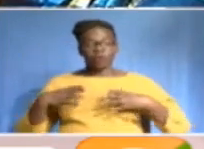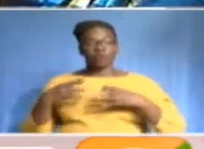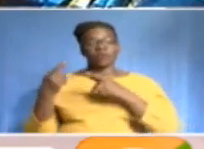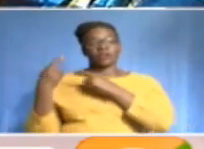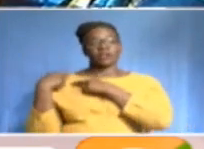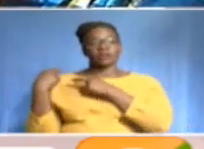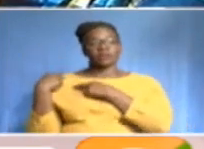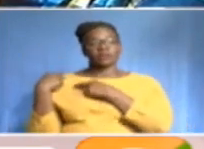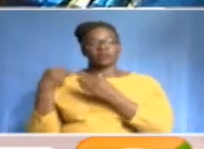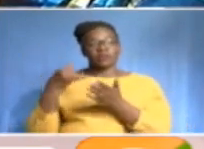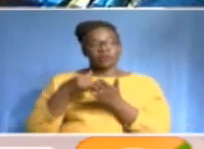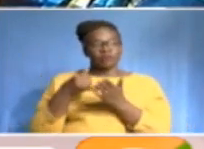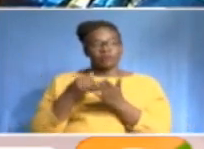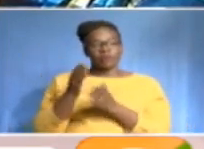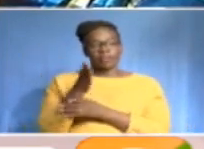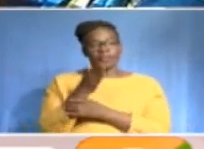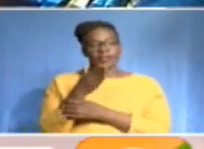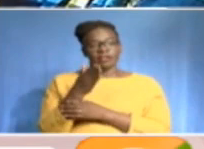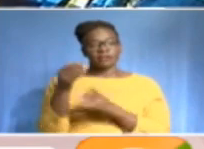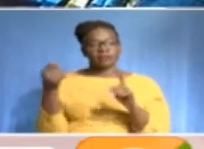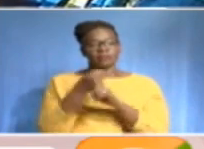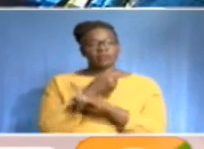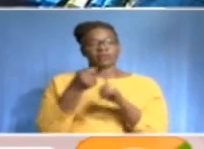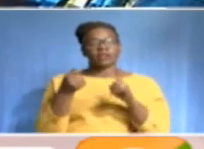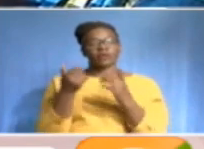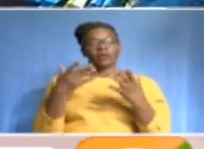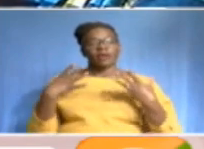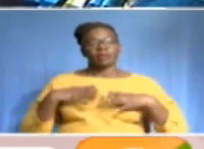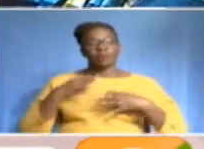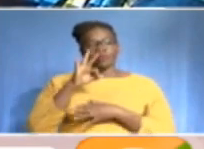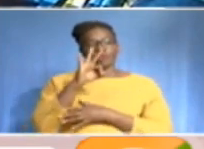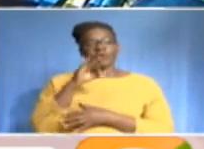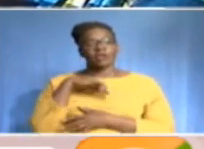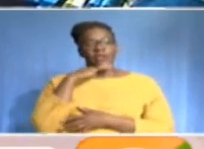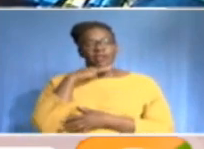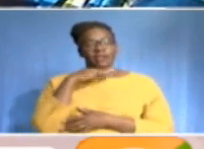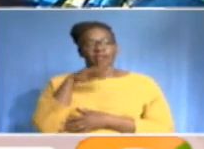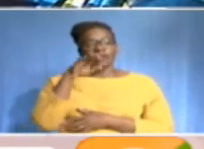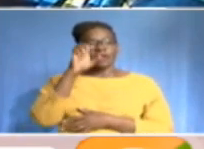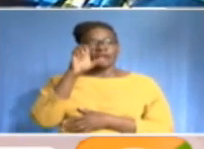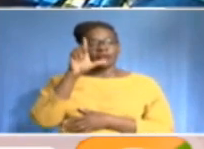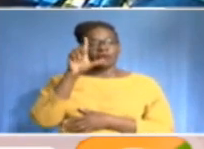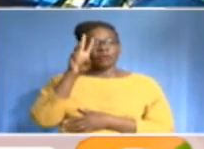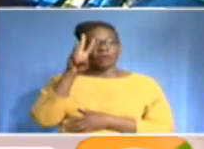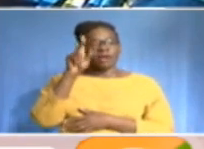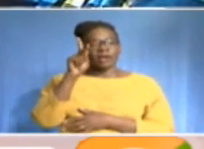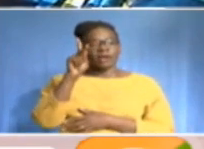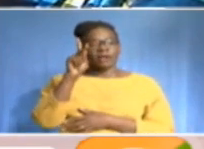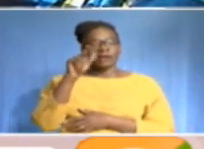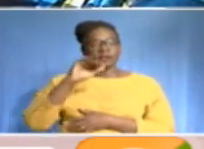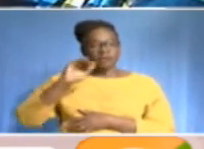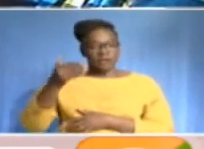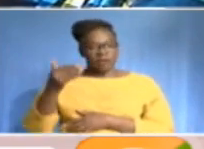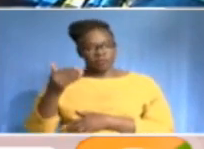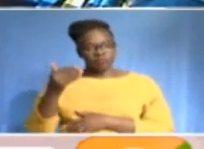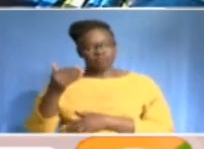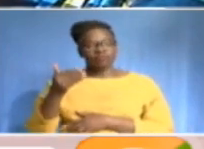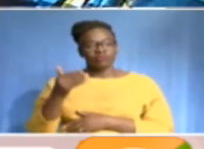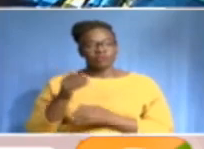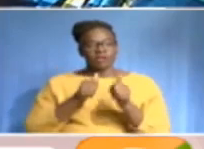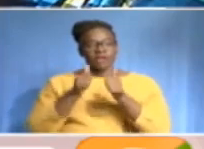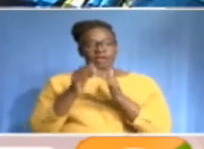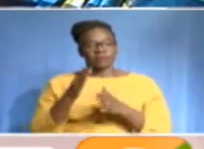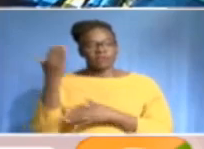Thursday's skirmishes that led to the death of three people in Elwak town. The administrator was speaking during a series